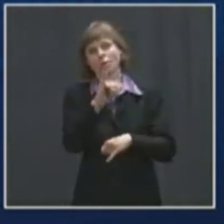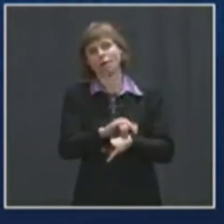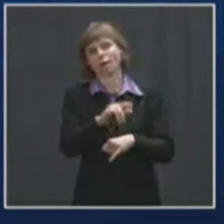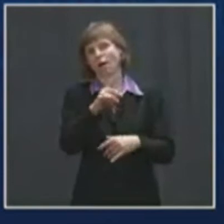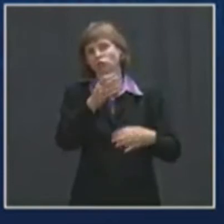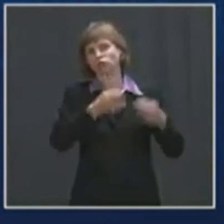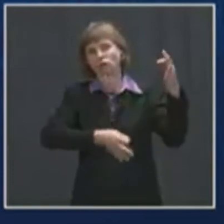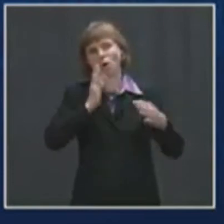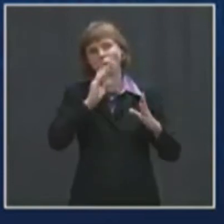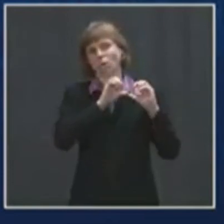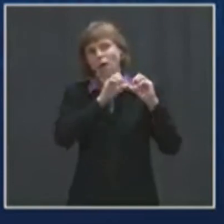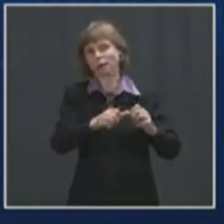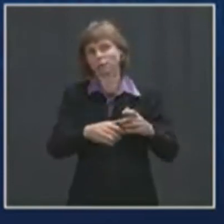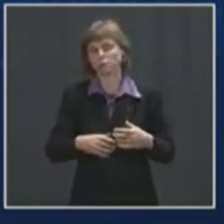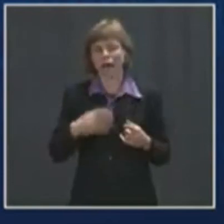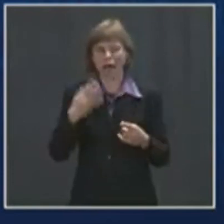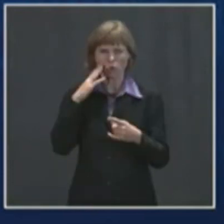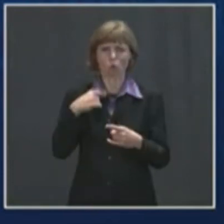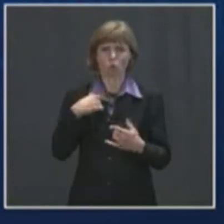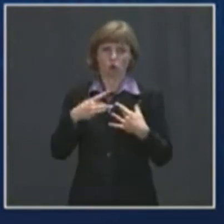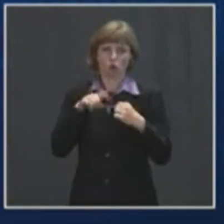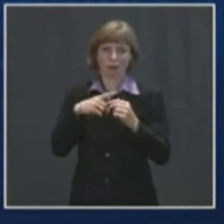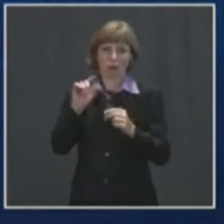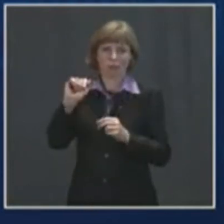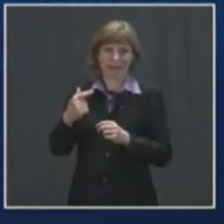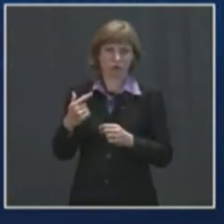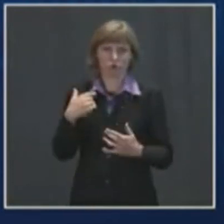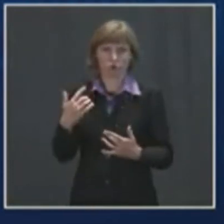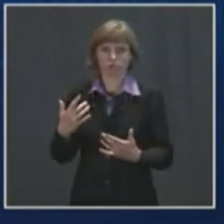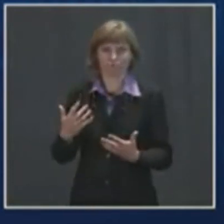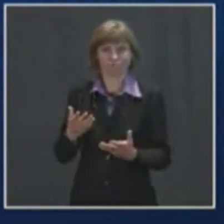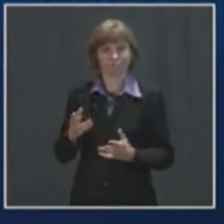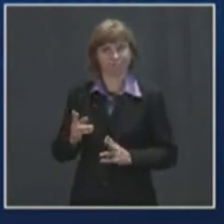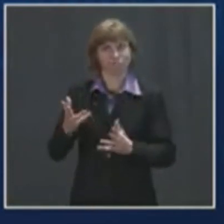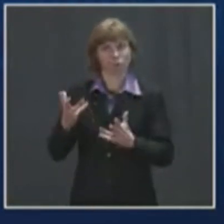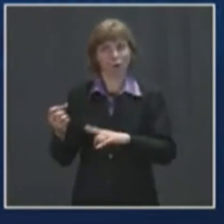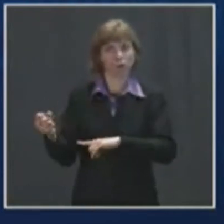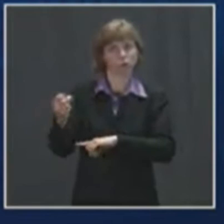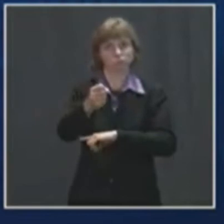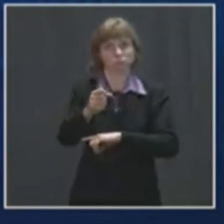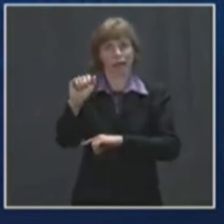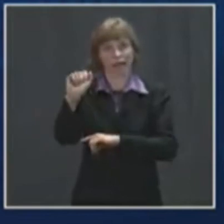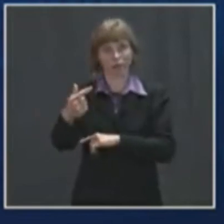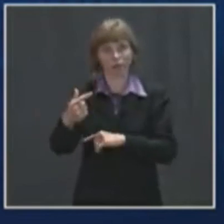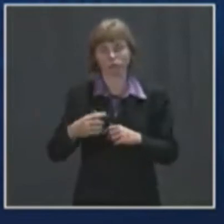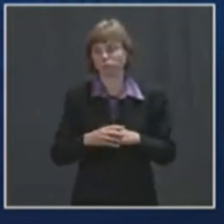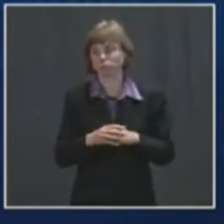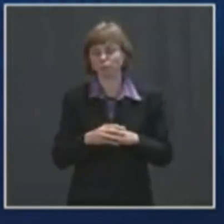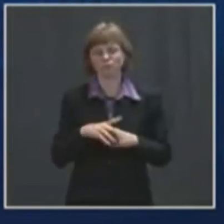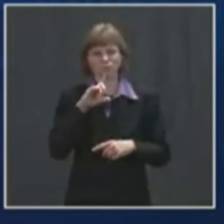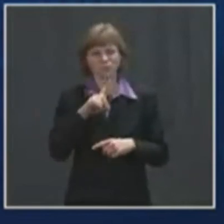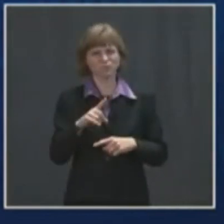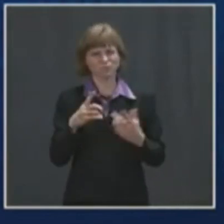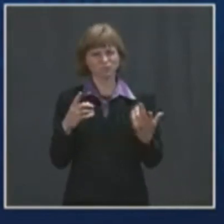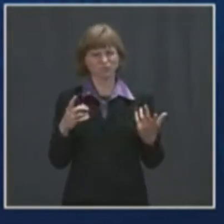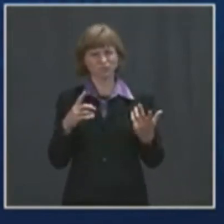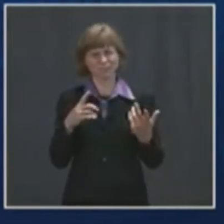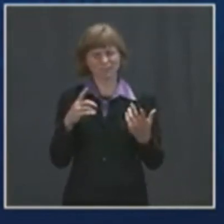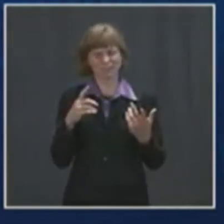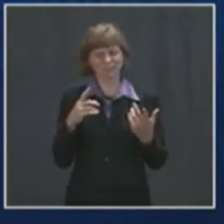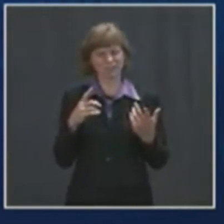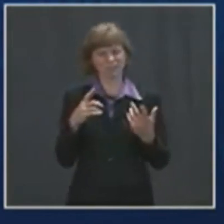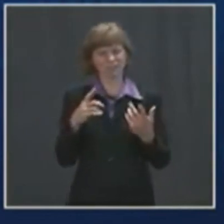Attorney General. I know you're eager to get him in. So any sense of that? And I assume that the President has spoken to Senate leaders about that. Is there